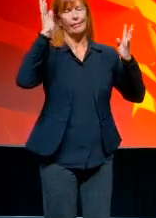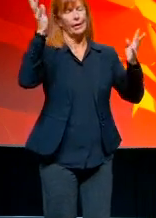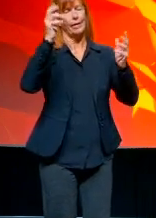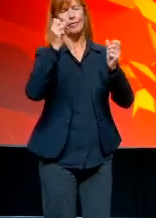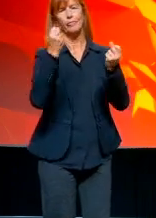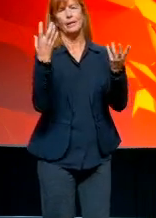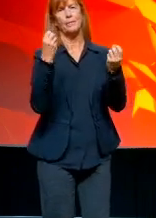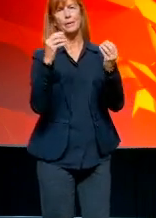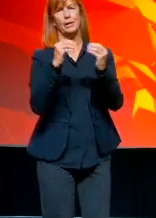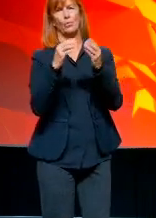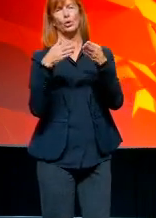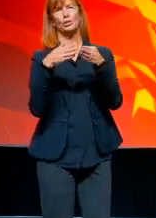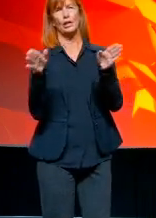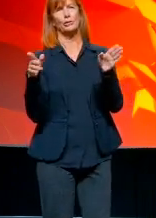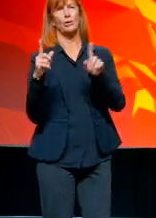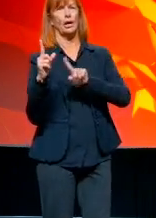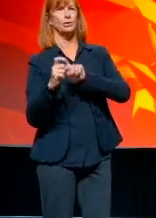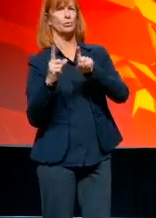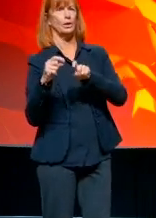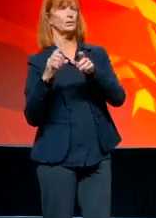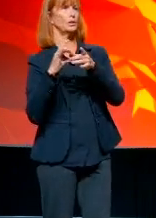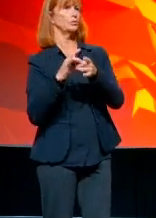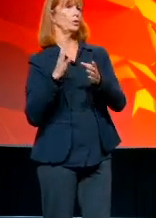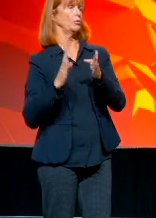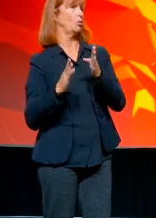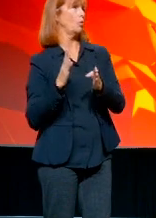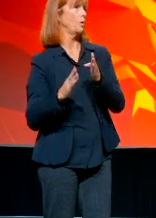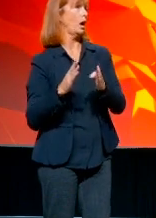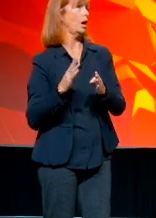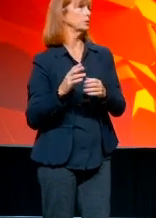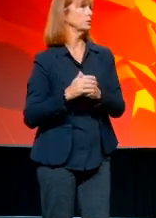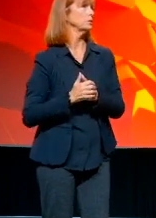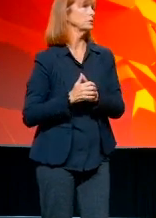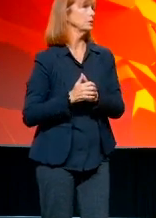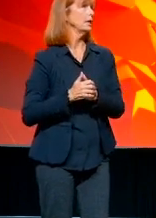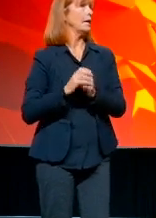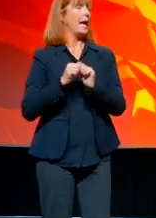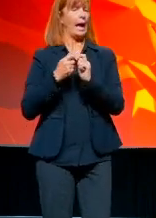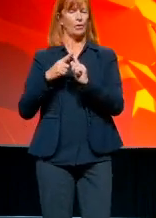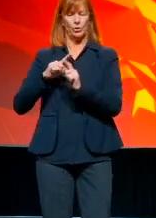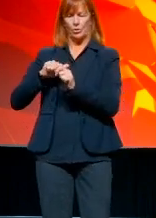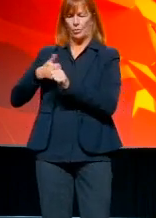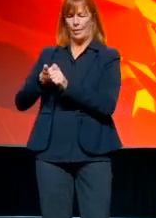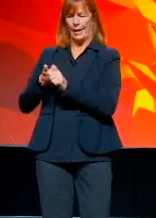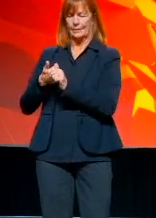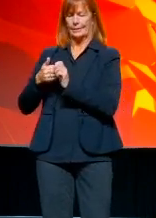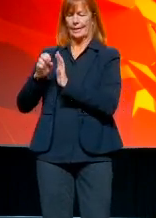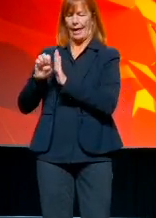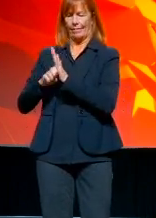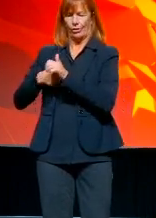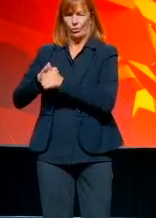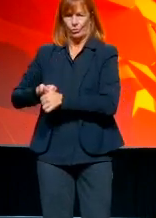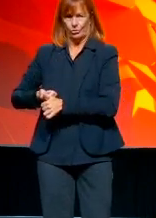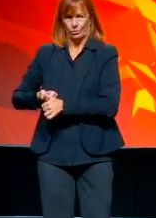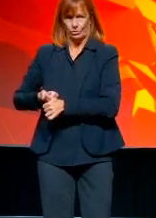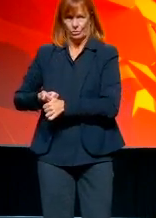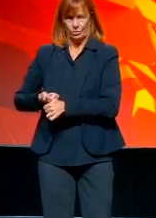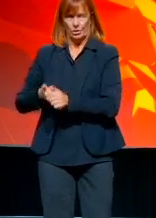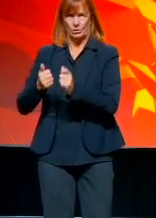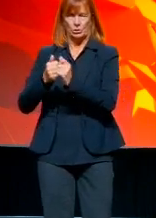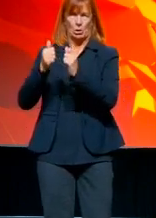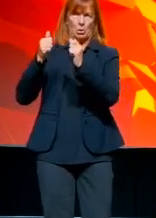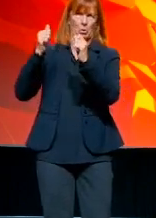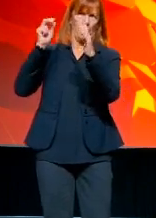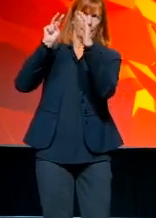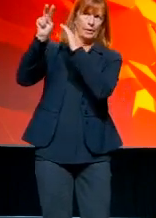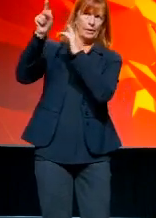generalized specialist robots, such as in law enforcement, that would face a whole bunch of ethical dilemmas. So thinking a little bit farther into the future,